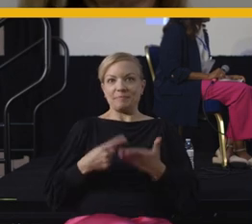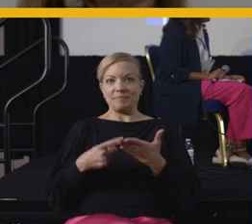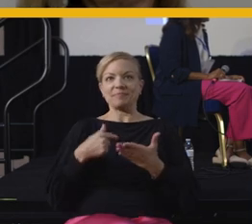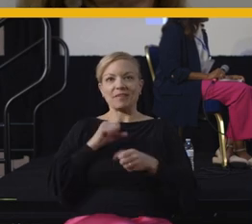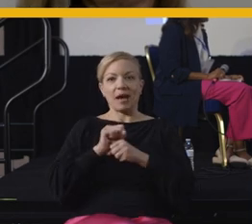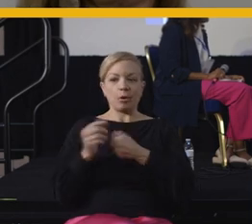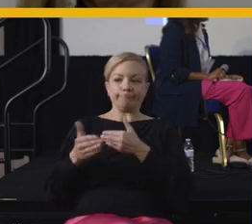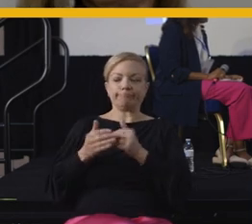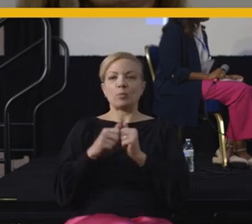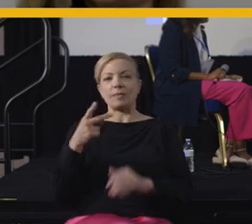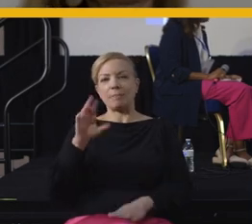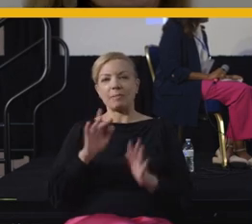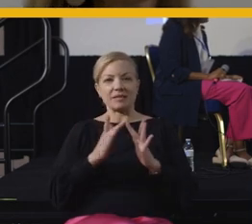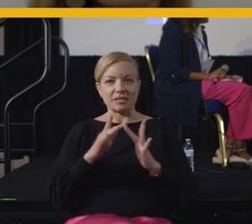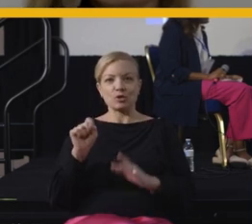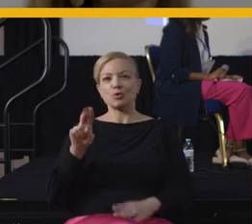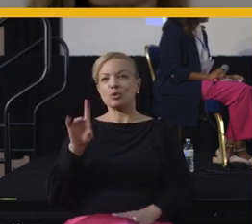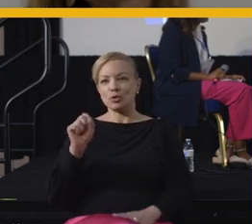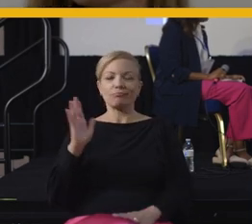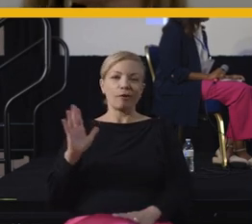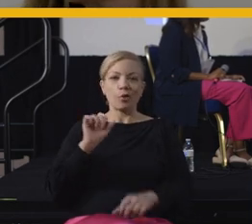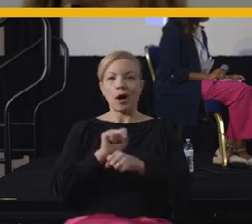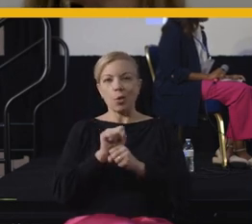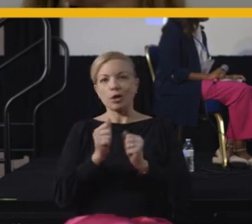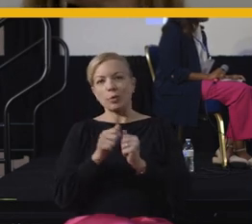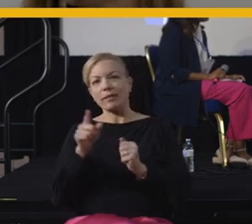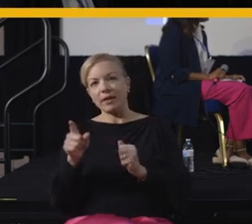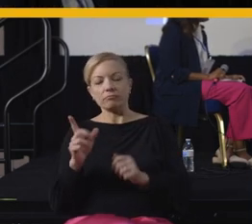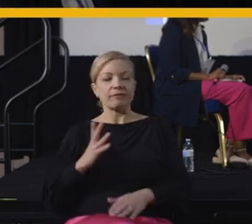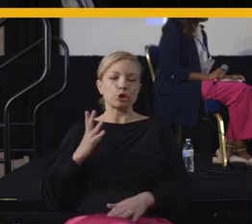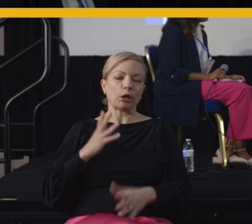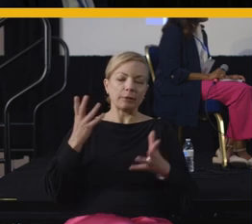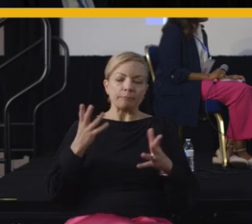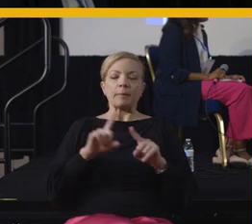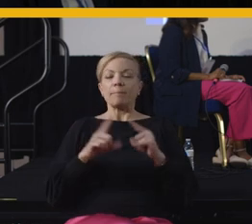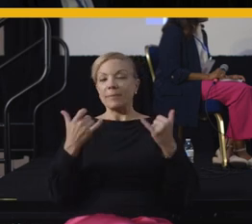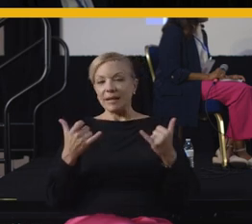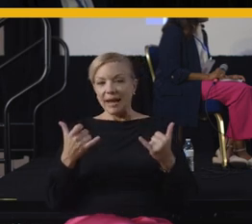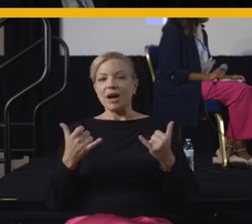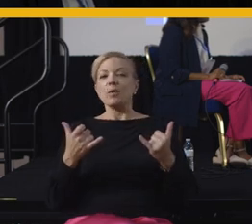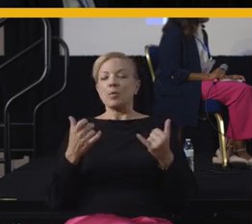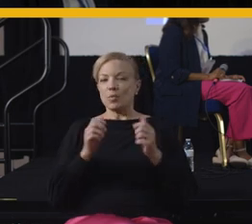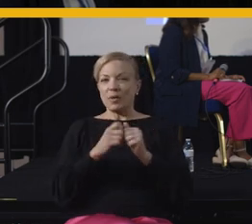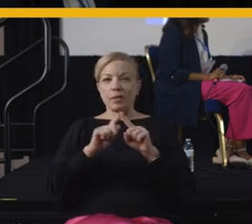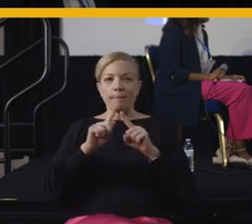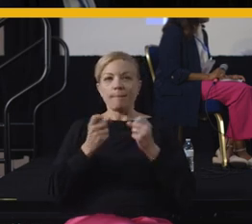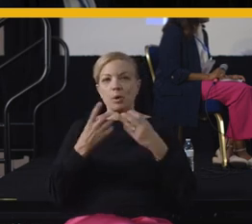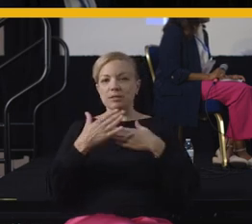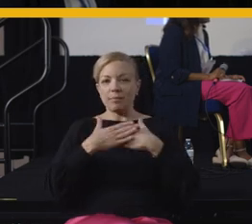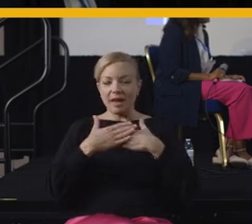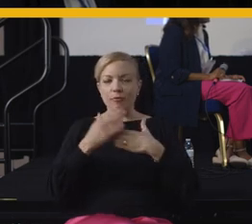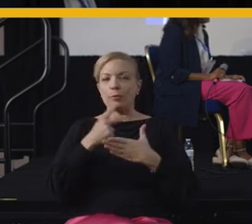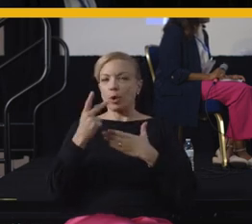work very closely with the PBS Digital Studios team. I used to be with the PBS Digital Studios team proper. But now with the multi-platform programming